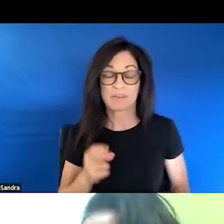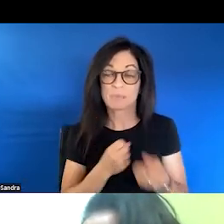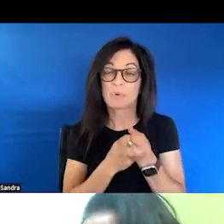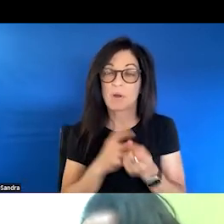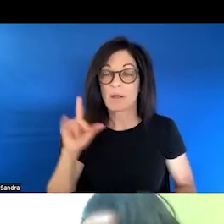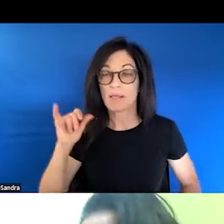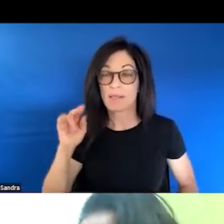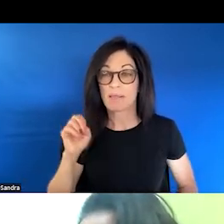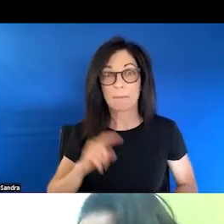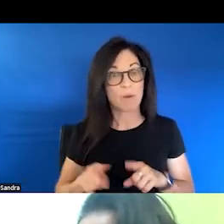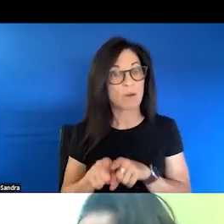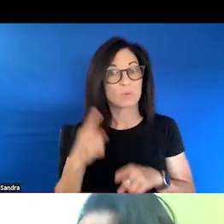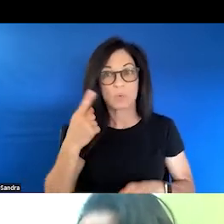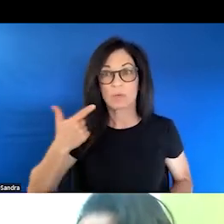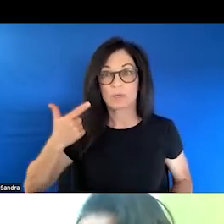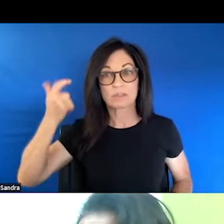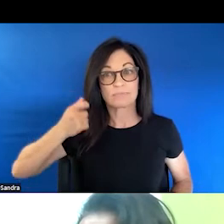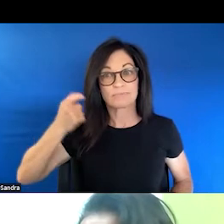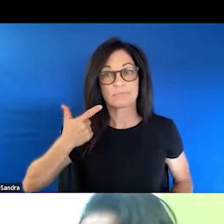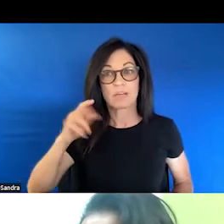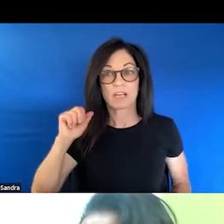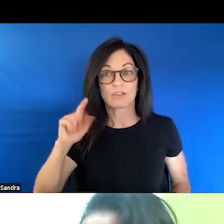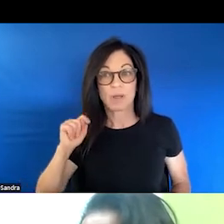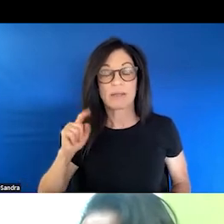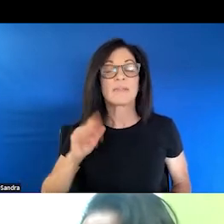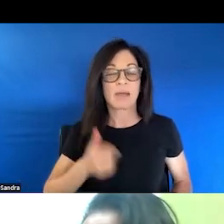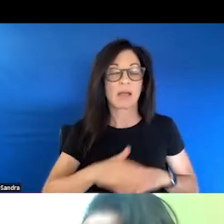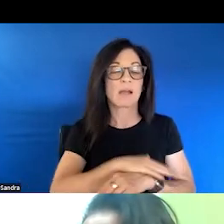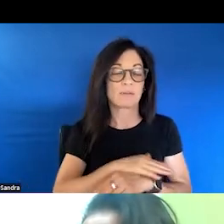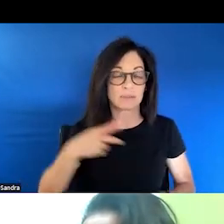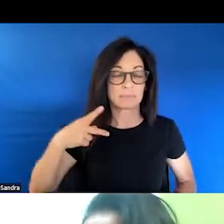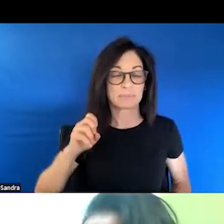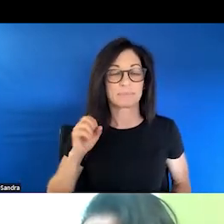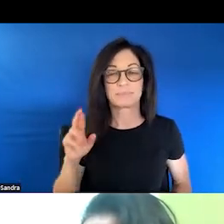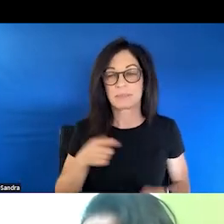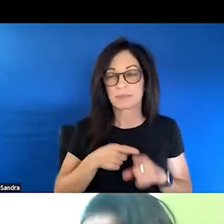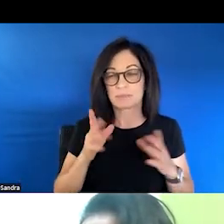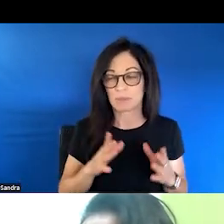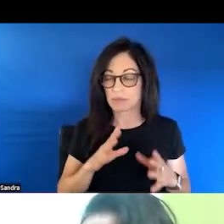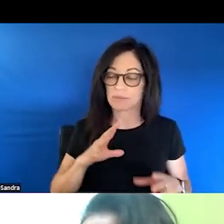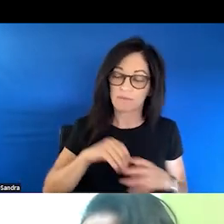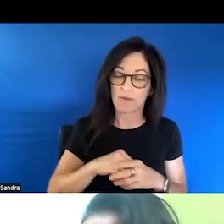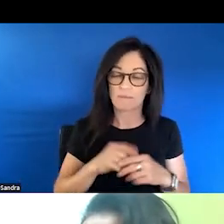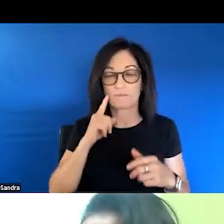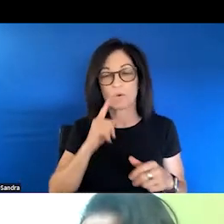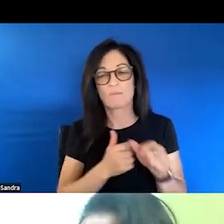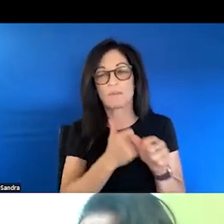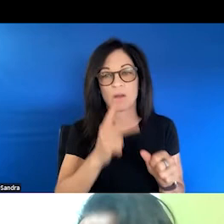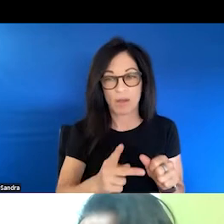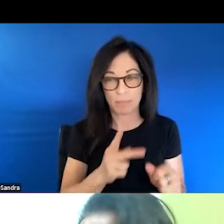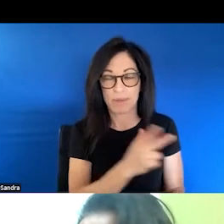of our grants also covers peer specialists to be involved in following up on